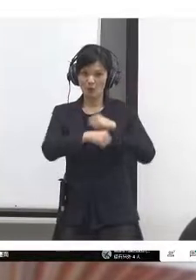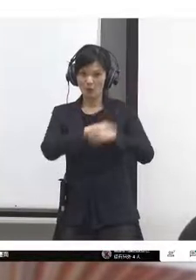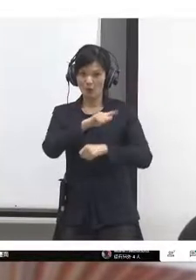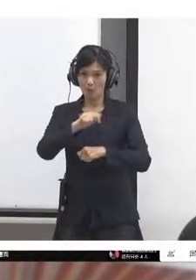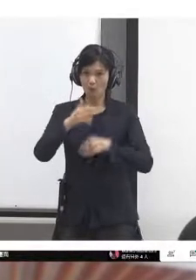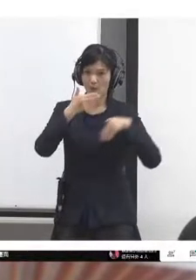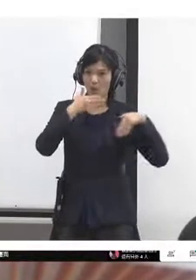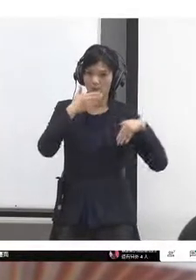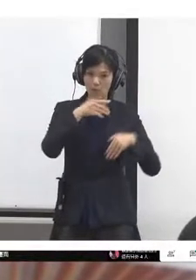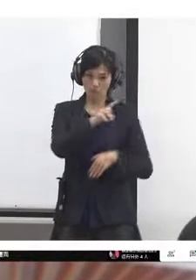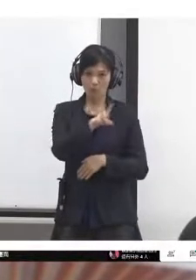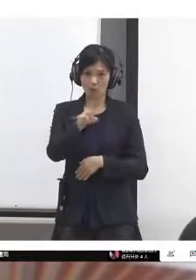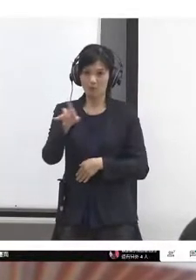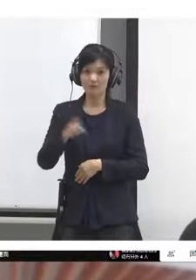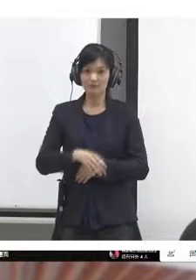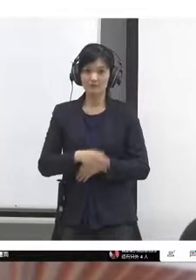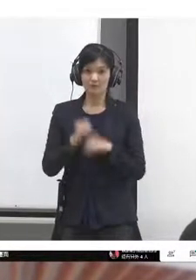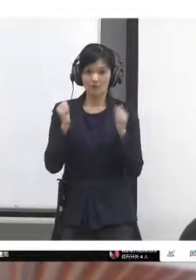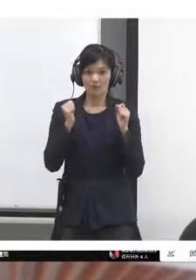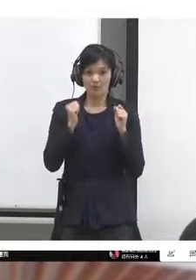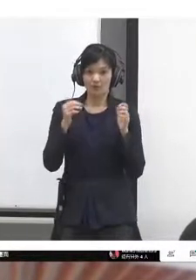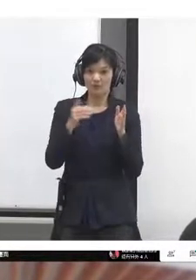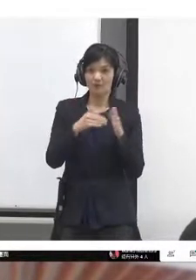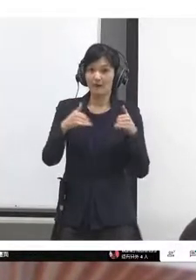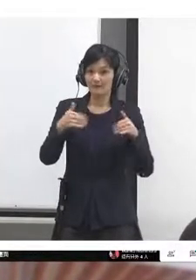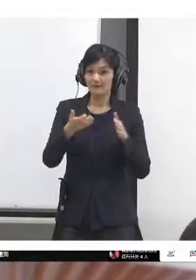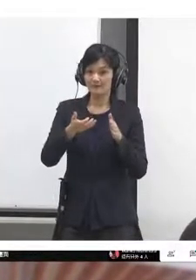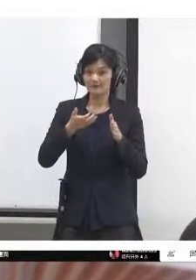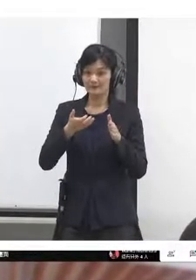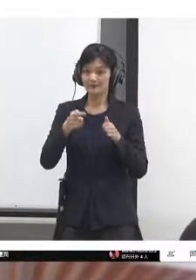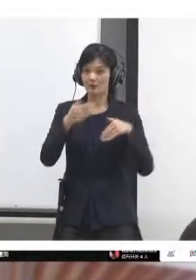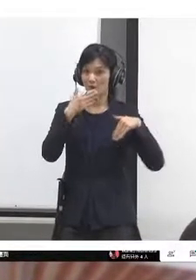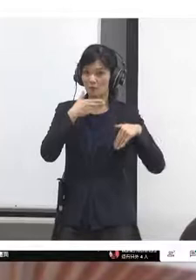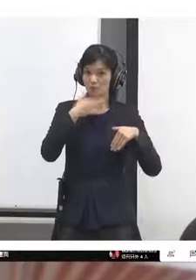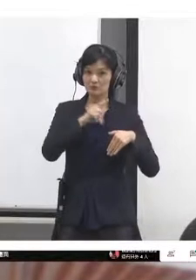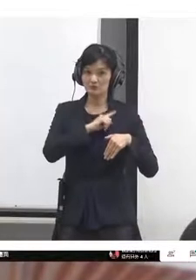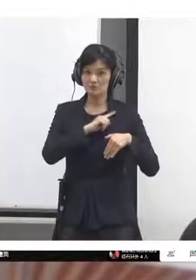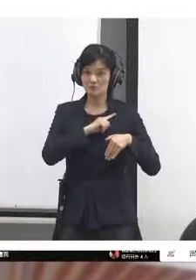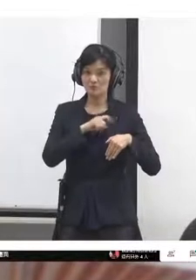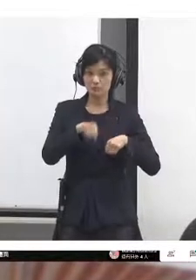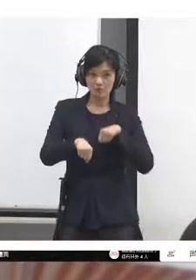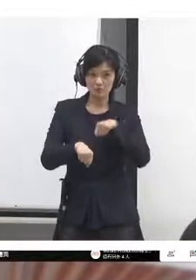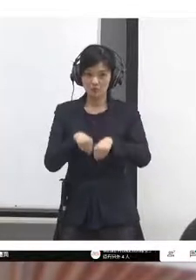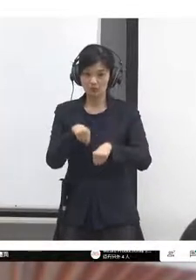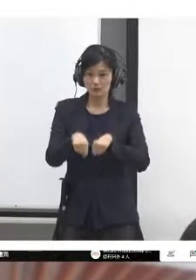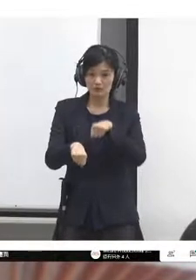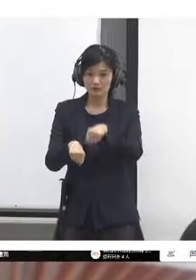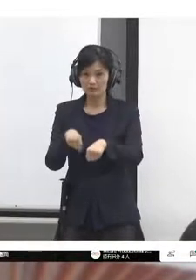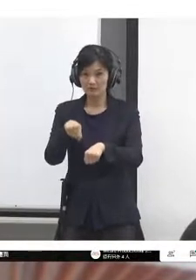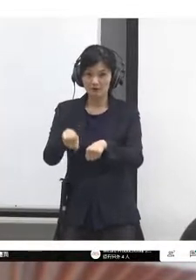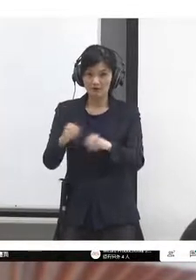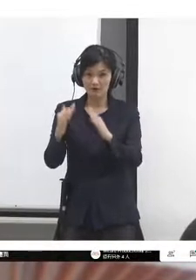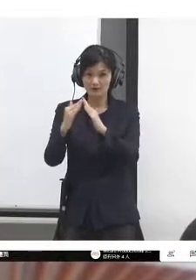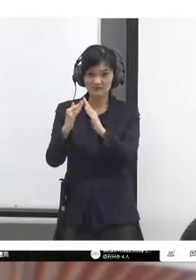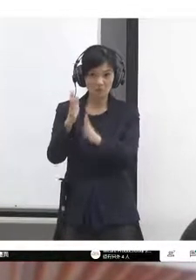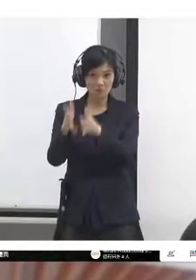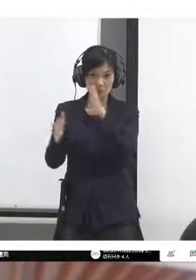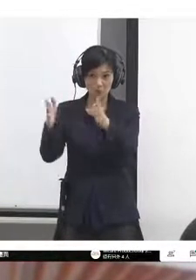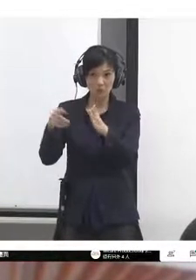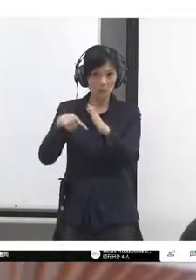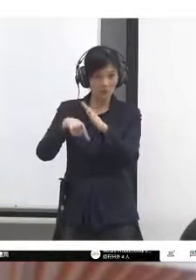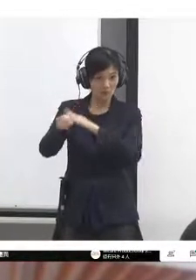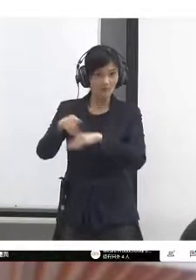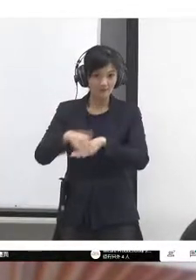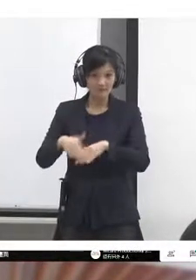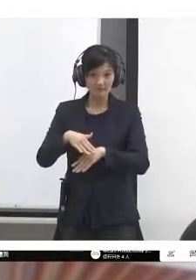the city side, and it's dangerous for the people. So we want to protect the people